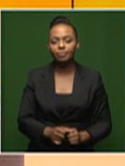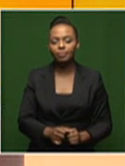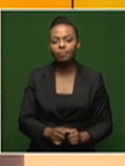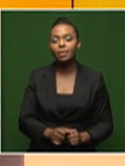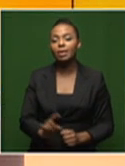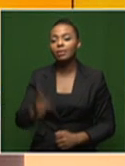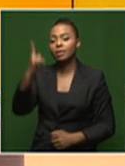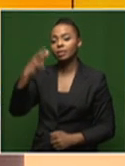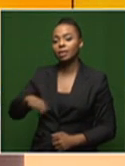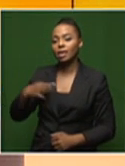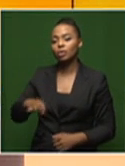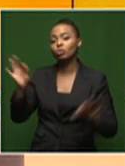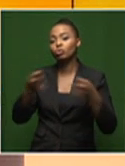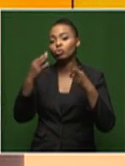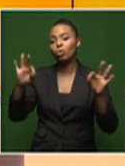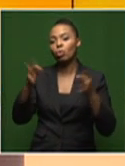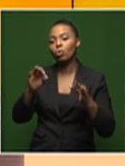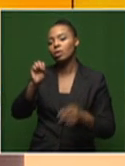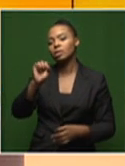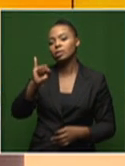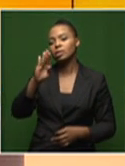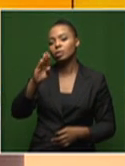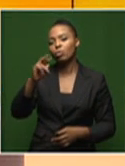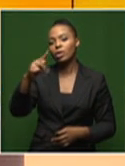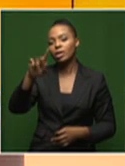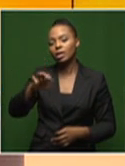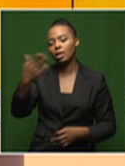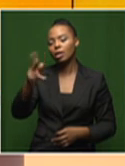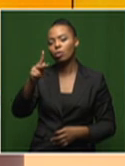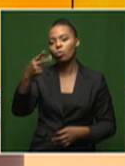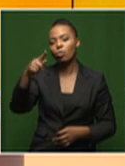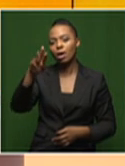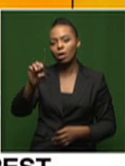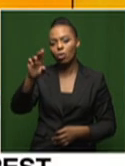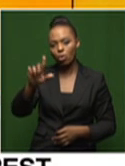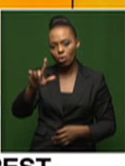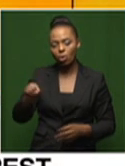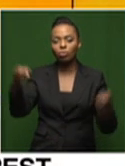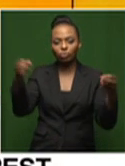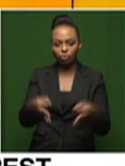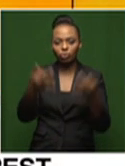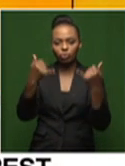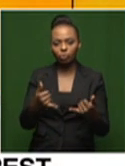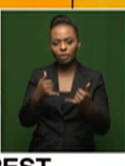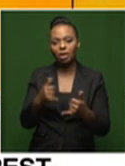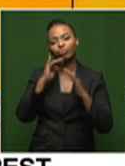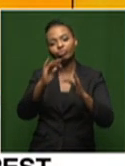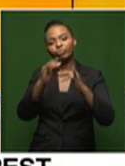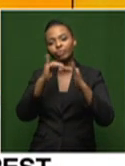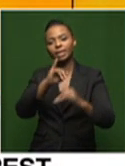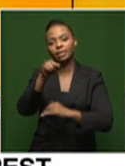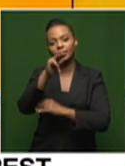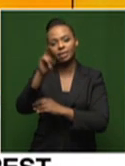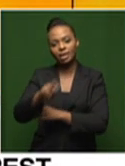The First Lady of Song, Sibongile Khumalo, will be laid to rest in Johannesburg today. The legendary jazz and opera musician passed away last